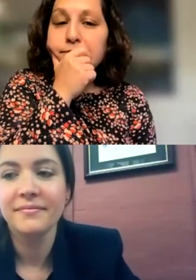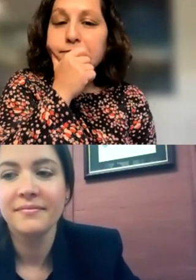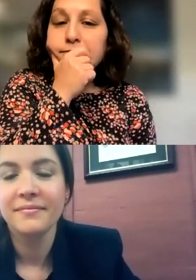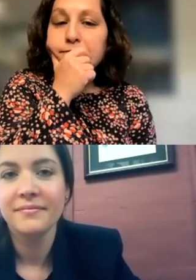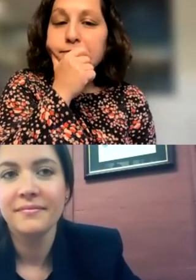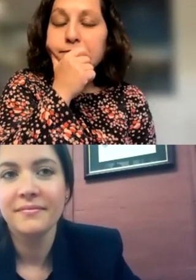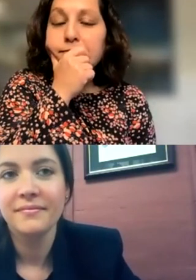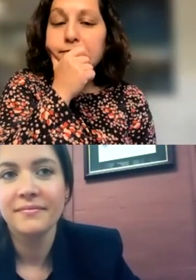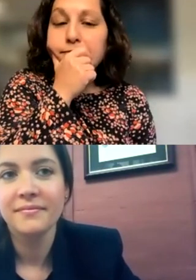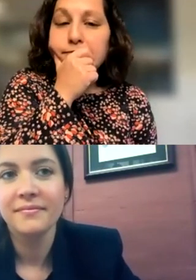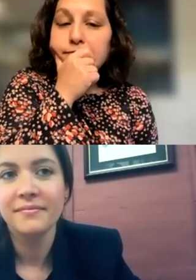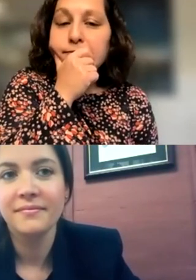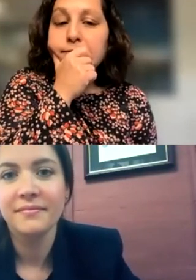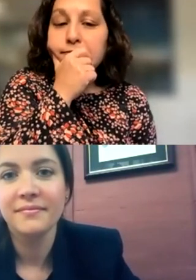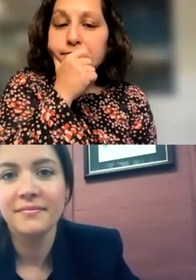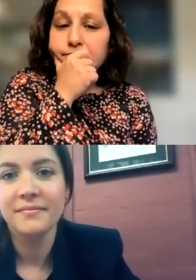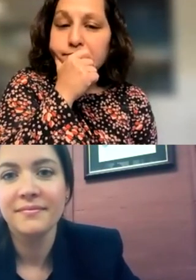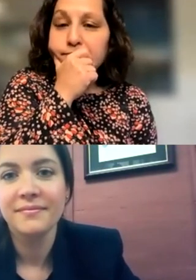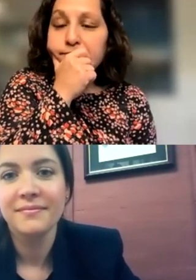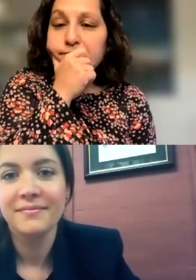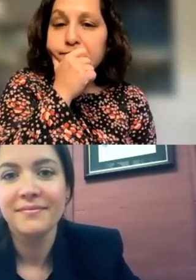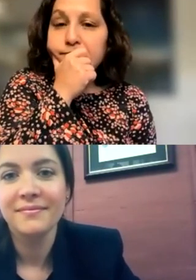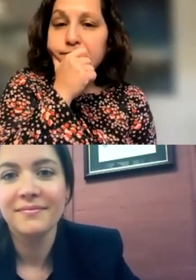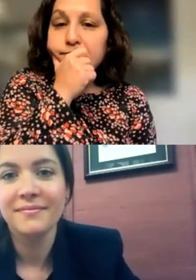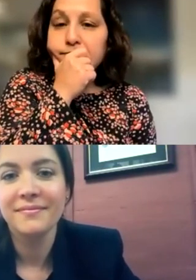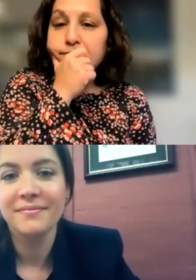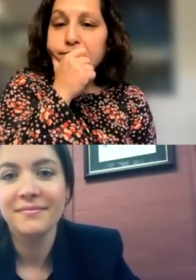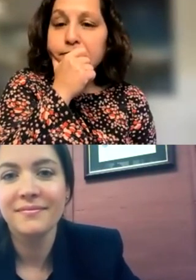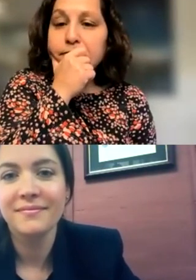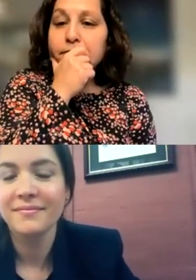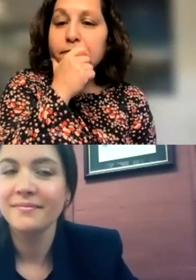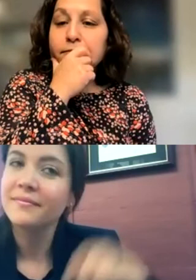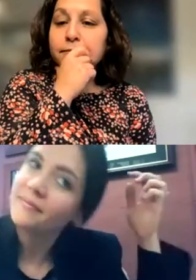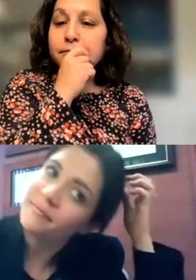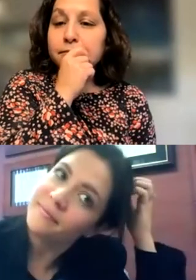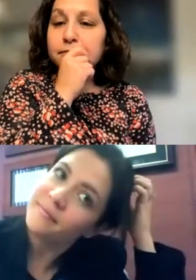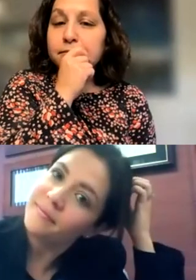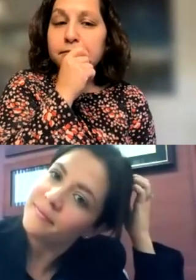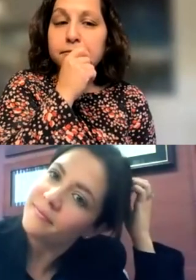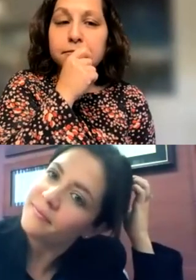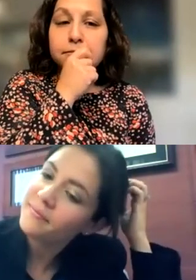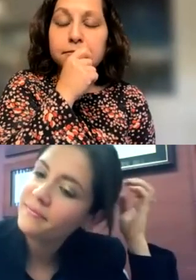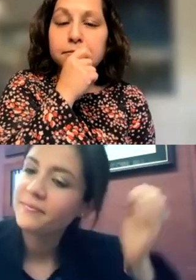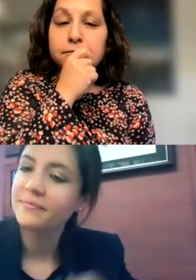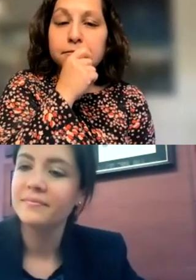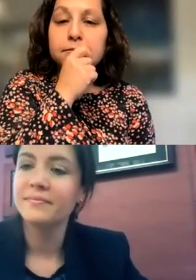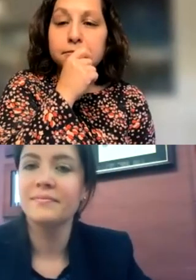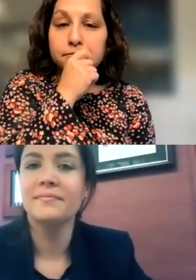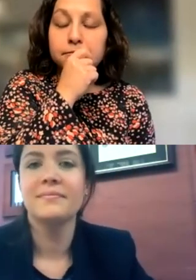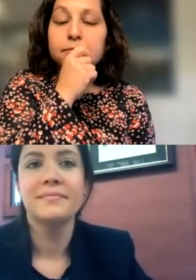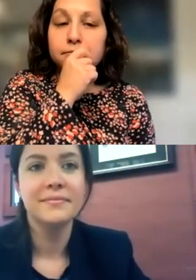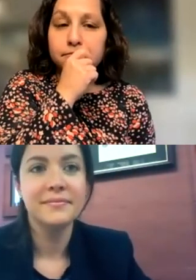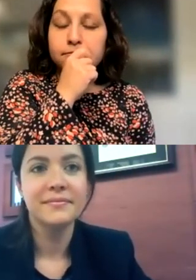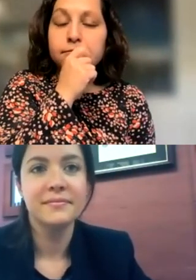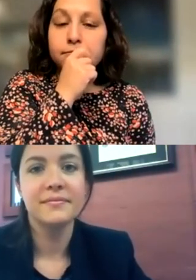we're introduced right at the beginning of the visit. This is Dr. So-and-so. She's here observing and joining me today to give me some feedback